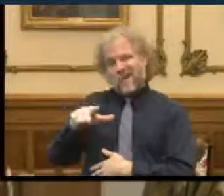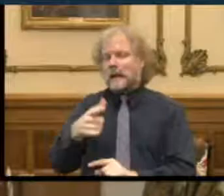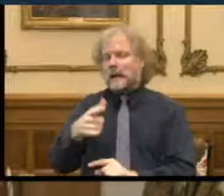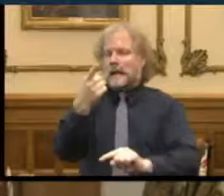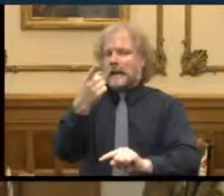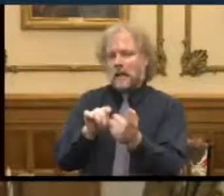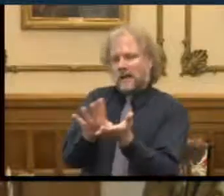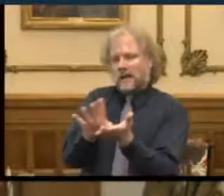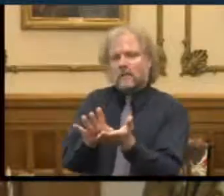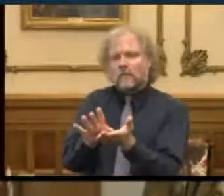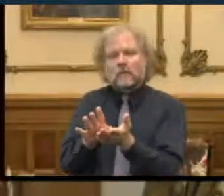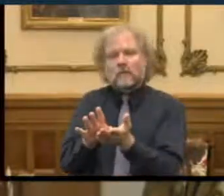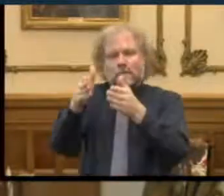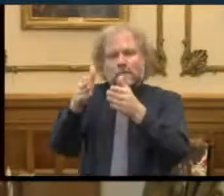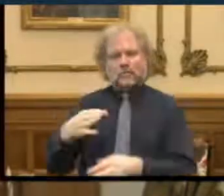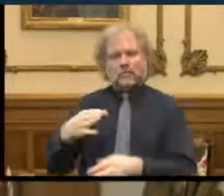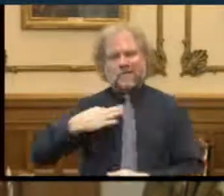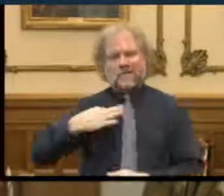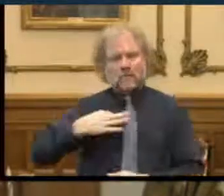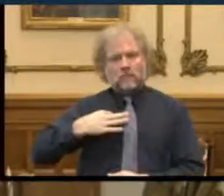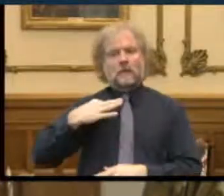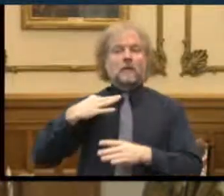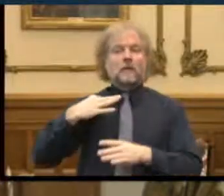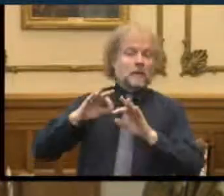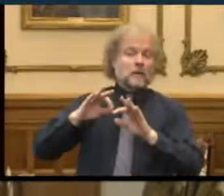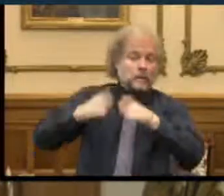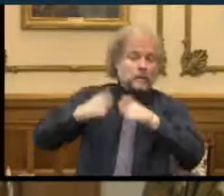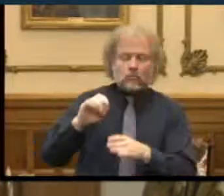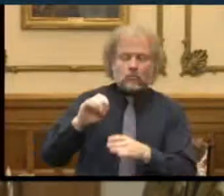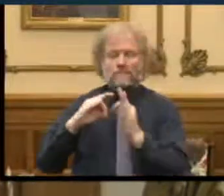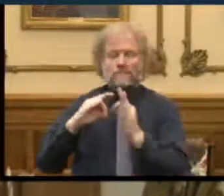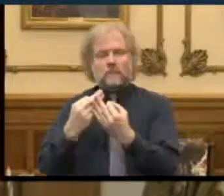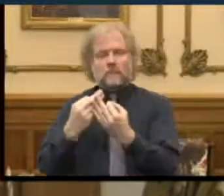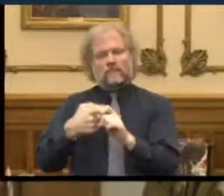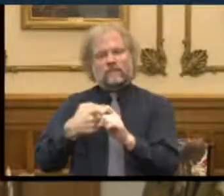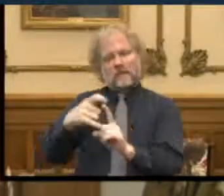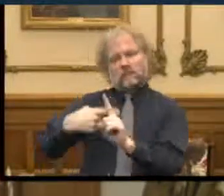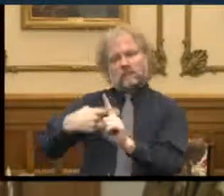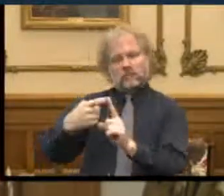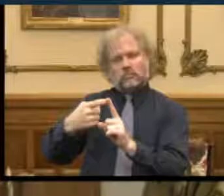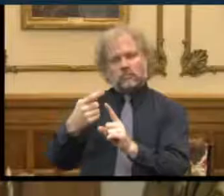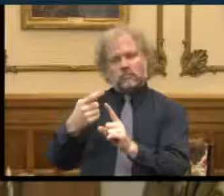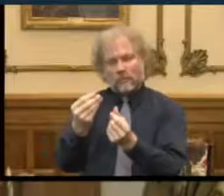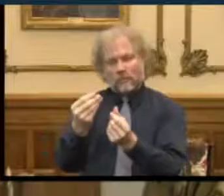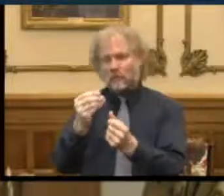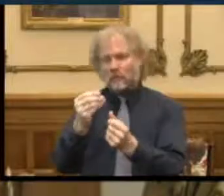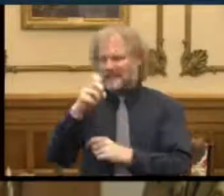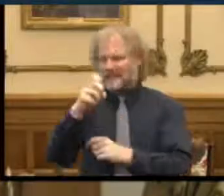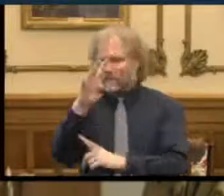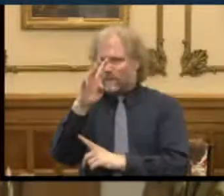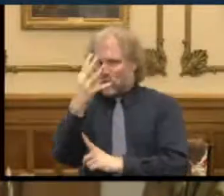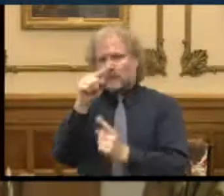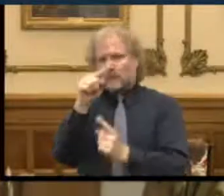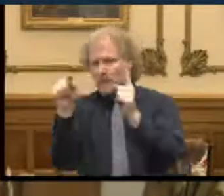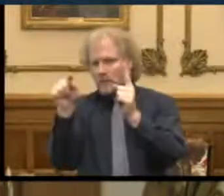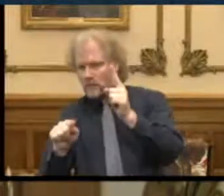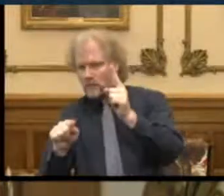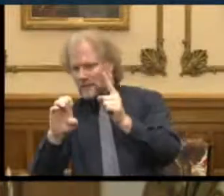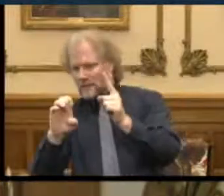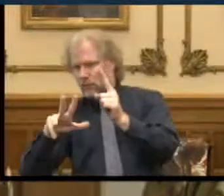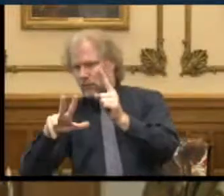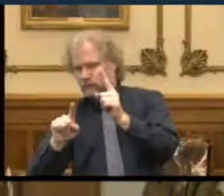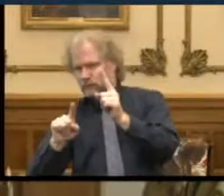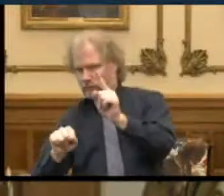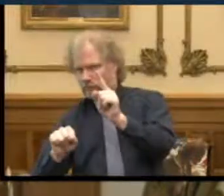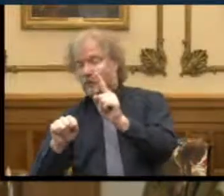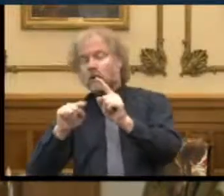any eligible person or household from any residential property starting on September 4th through December 31st.